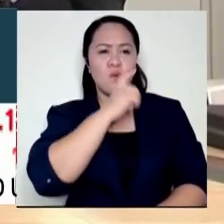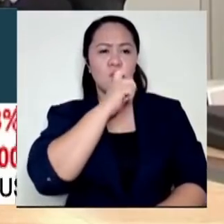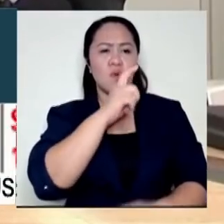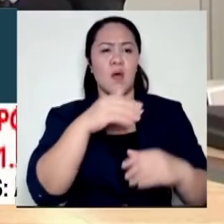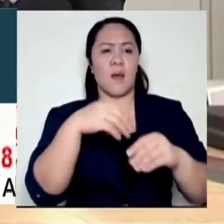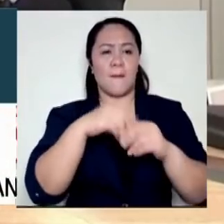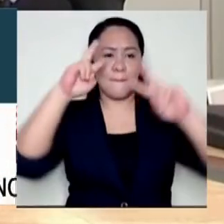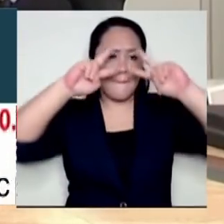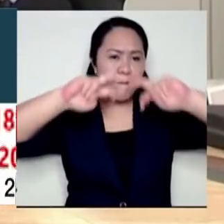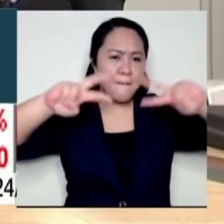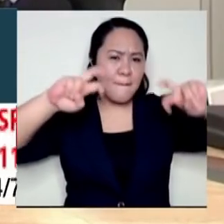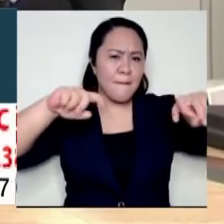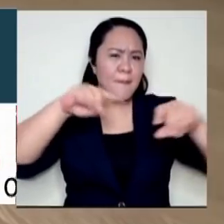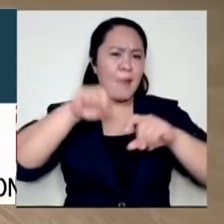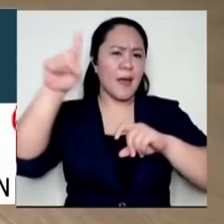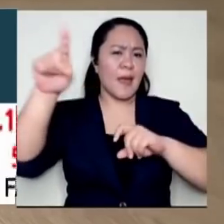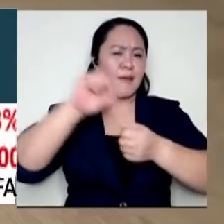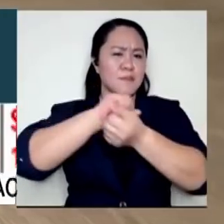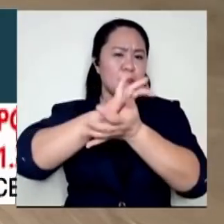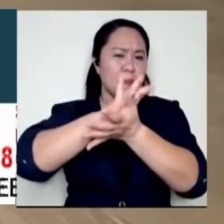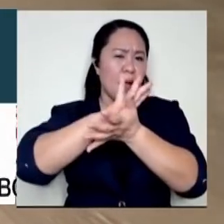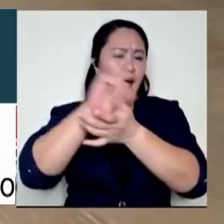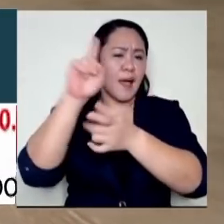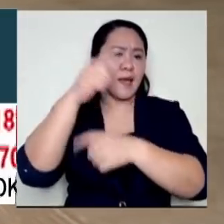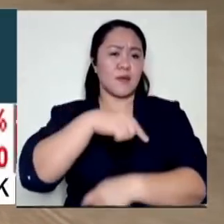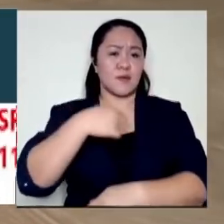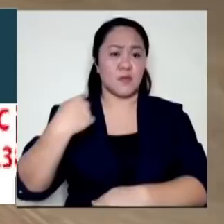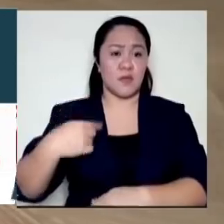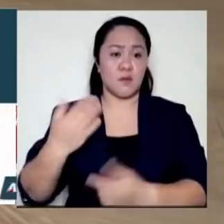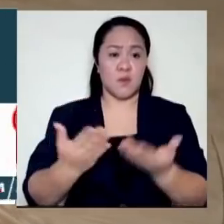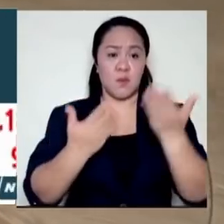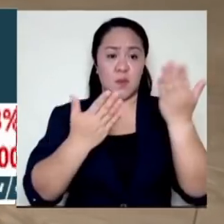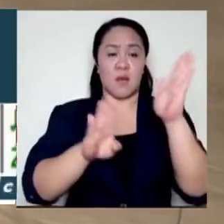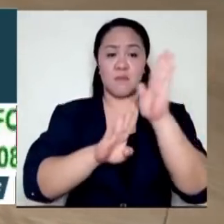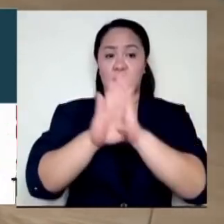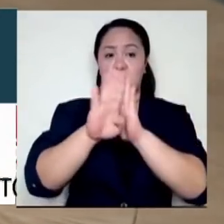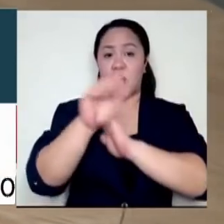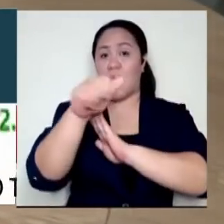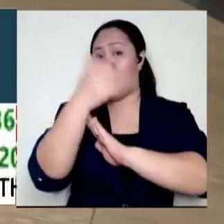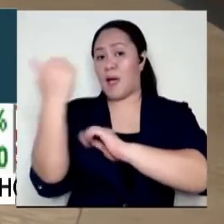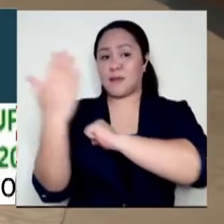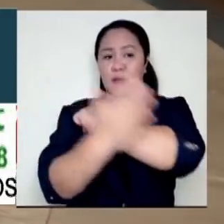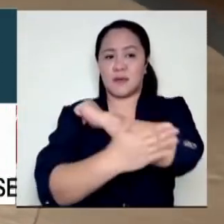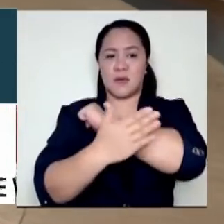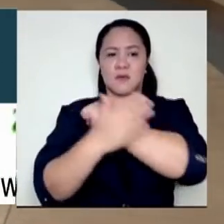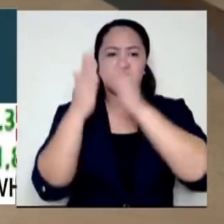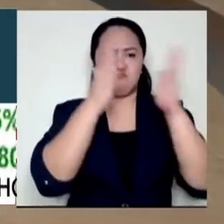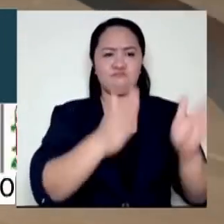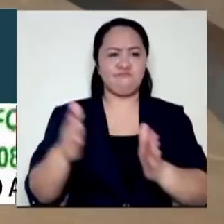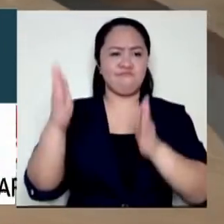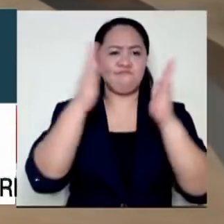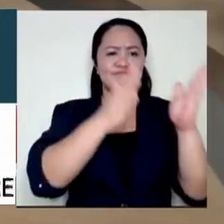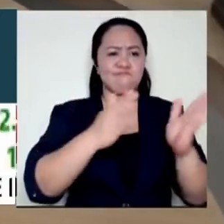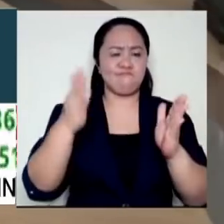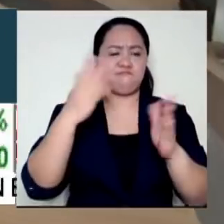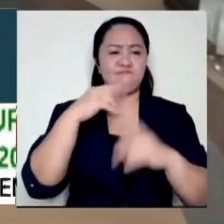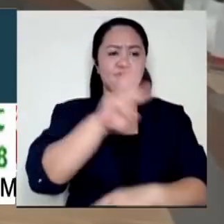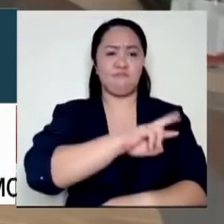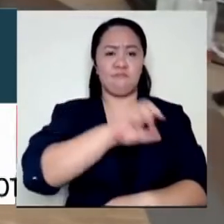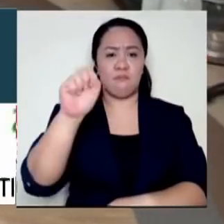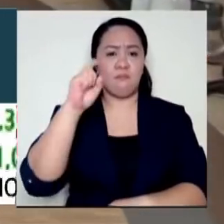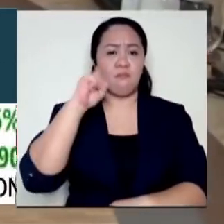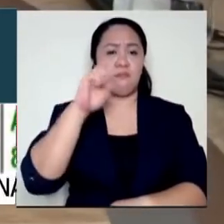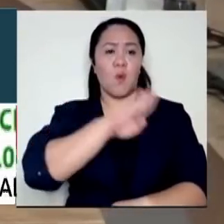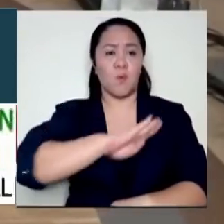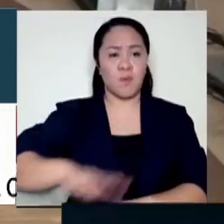coronavirus in China. The G7 leaders also offered developing countries an infrastructure plan that could rival Beijing's Belt and Road